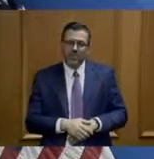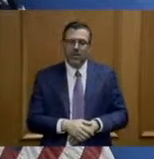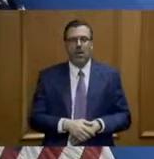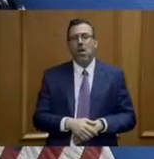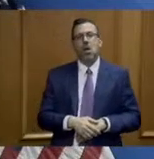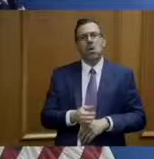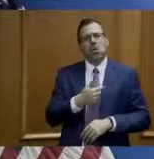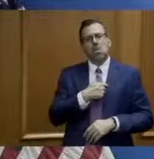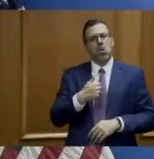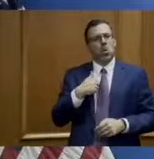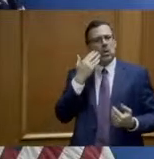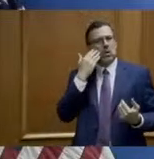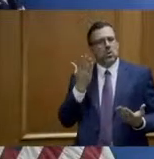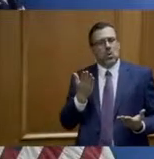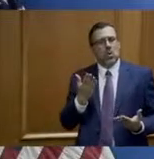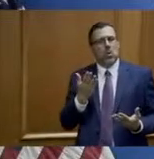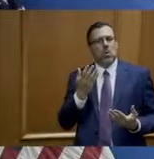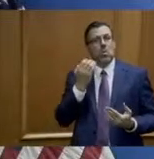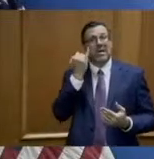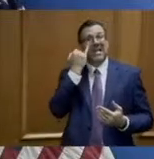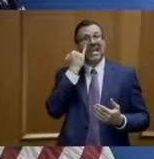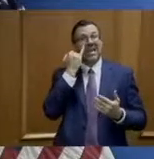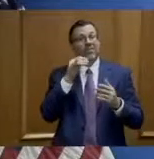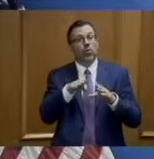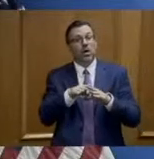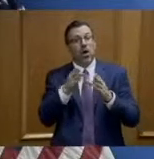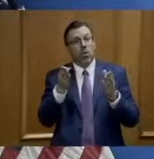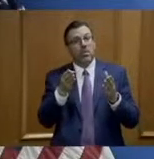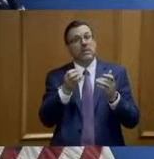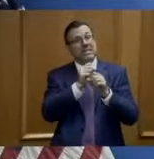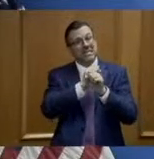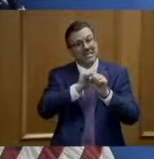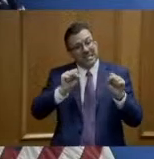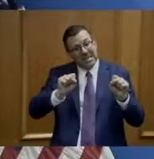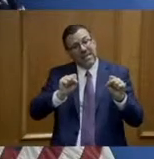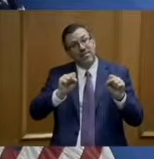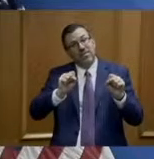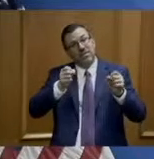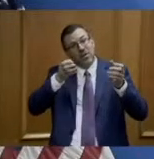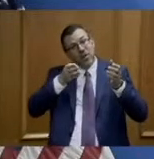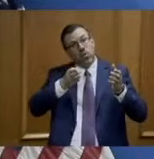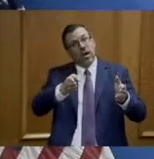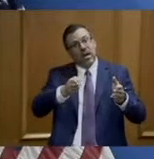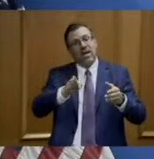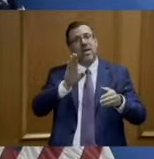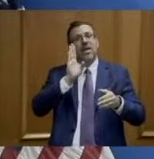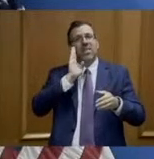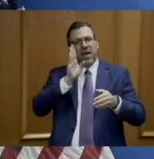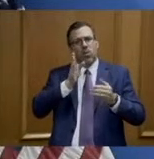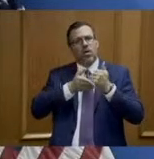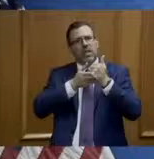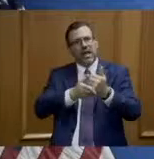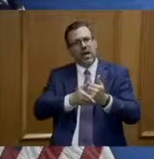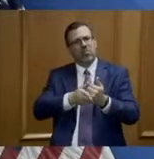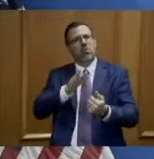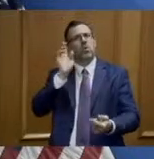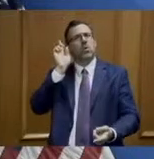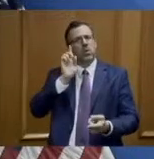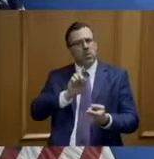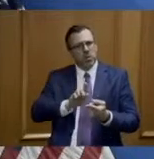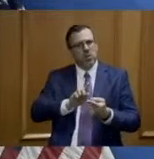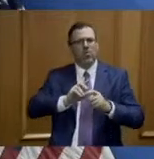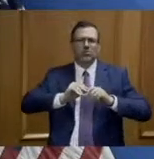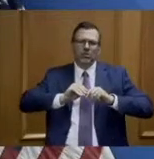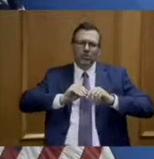believe and we feel confident that opening safely will mitigate the spread of this virus, and that we can in